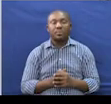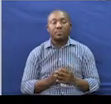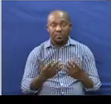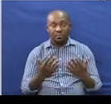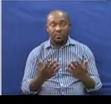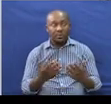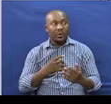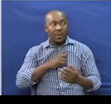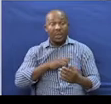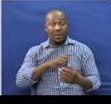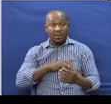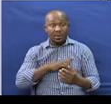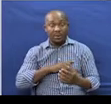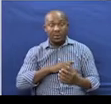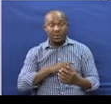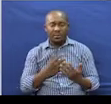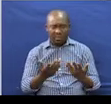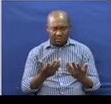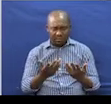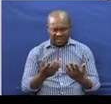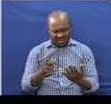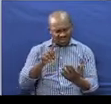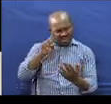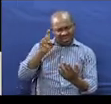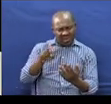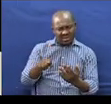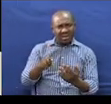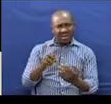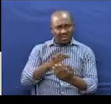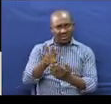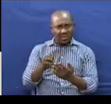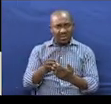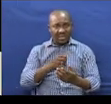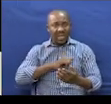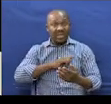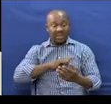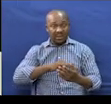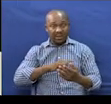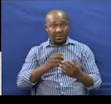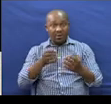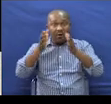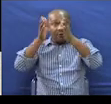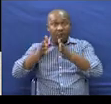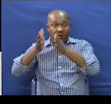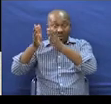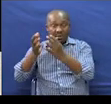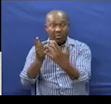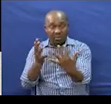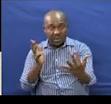The characteristics. What are the characteristics of human populations? So we